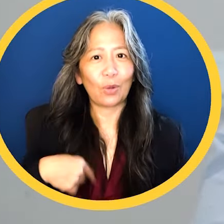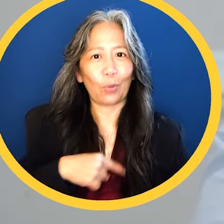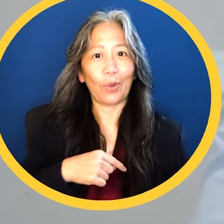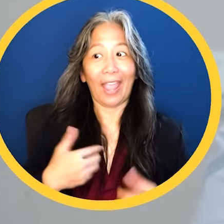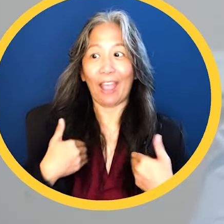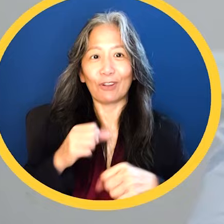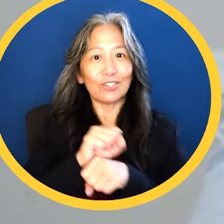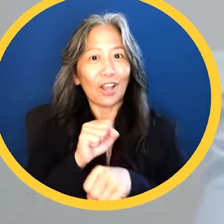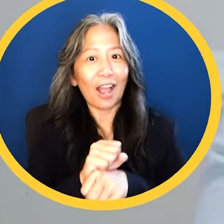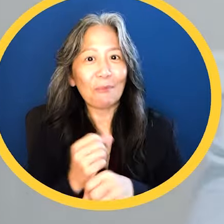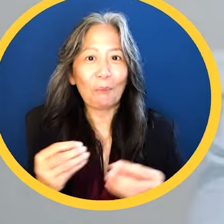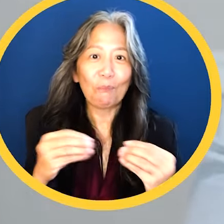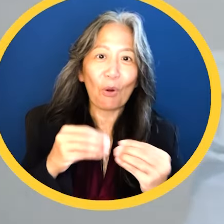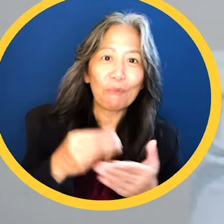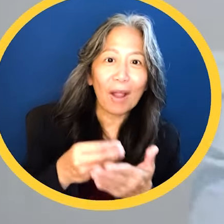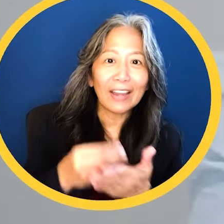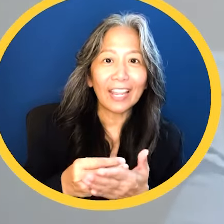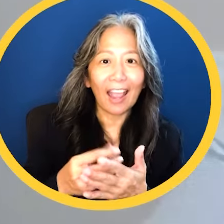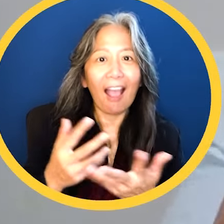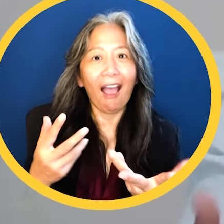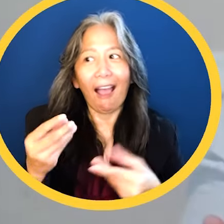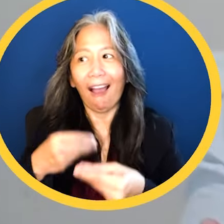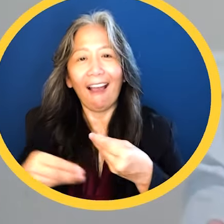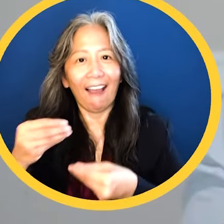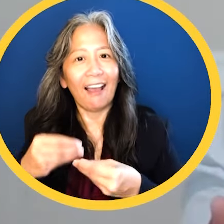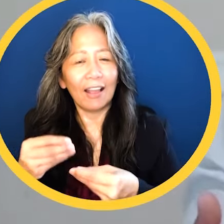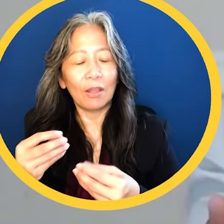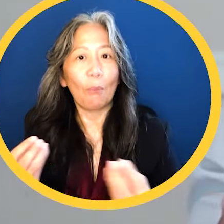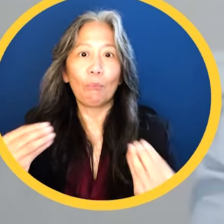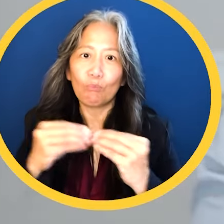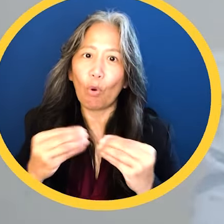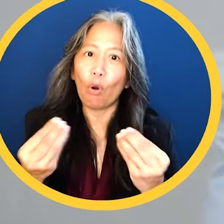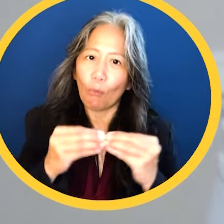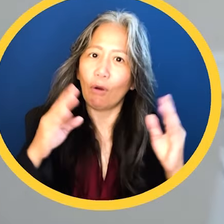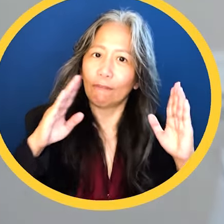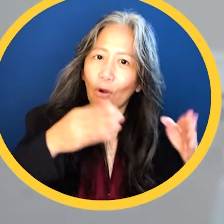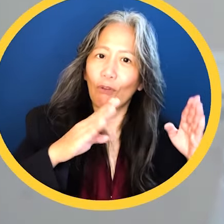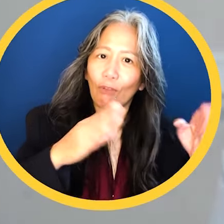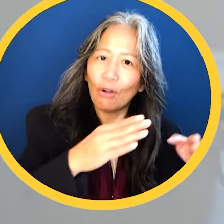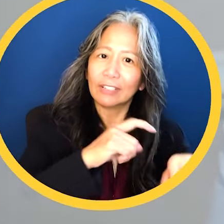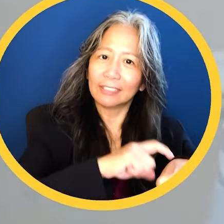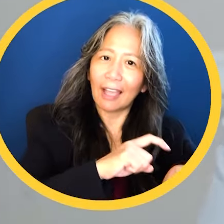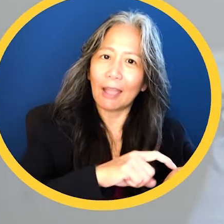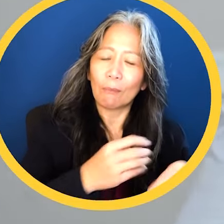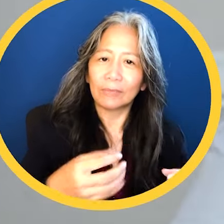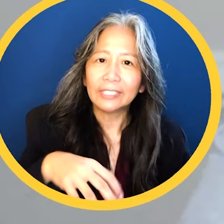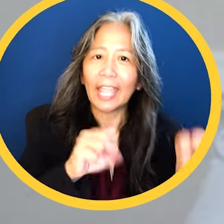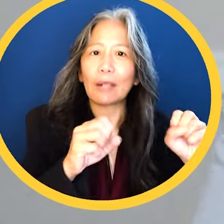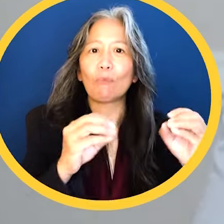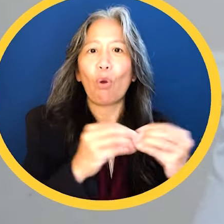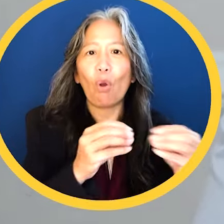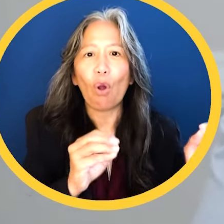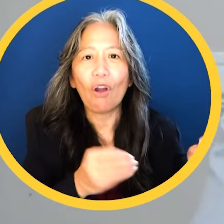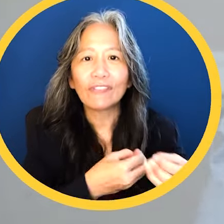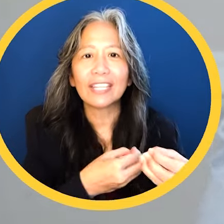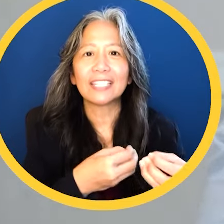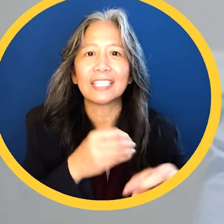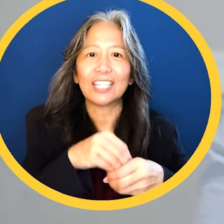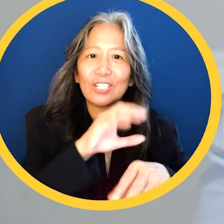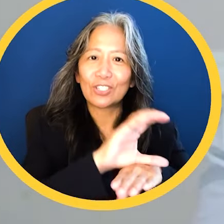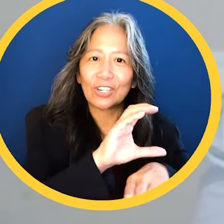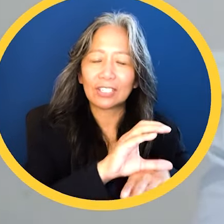that, you know, we had a job, we had more money, we were able to do more. So we would dedicate more time to God. We would, you know, take up more